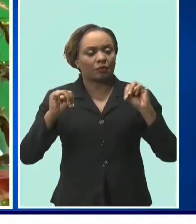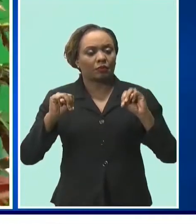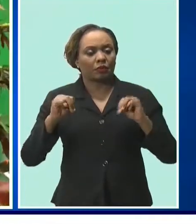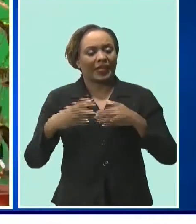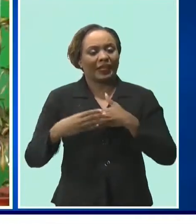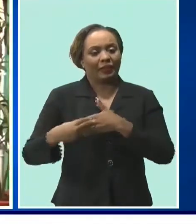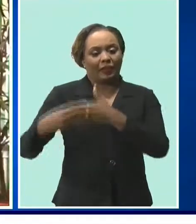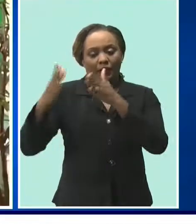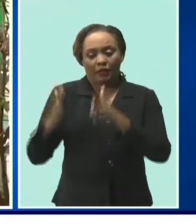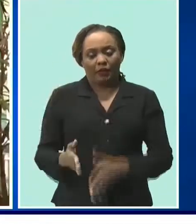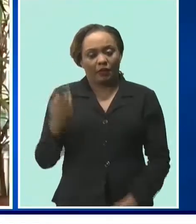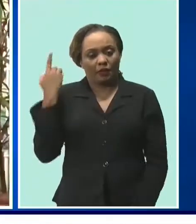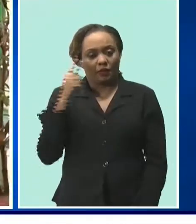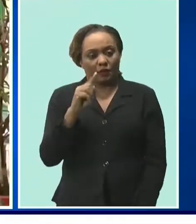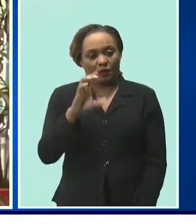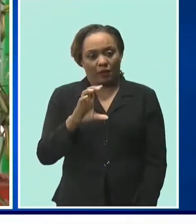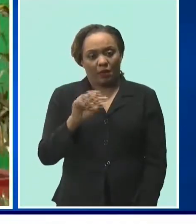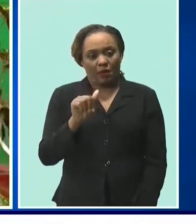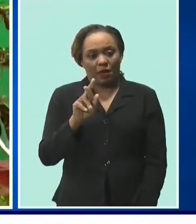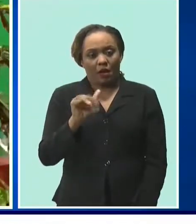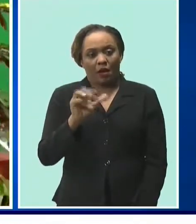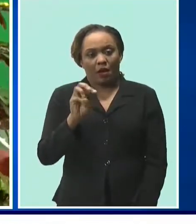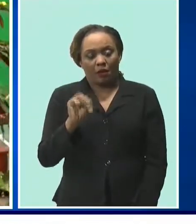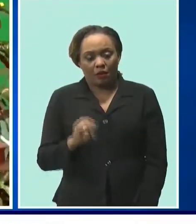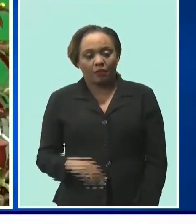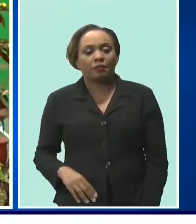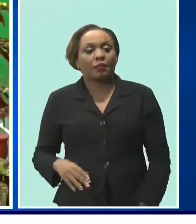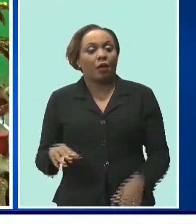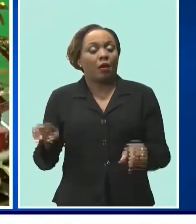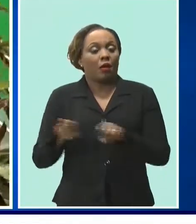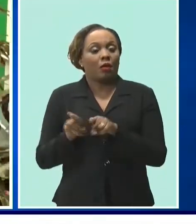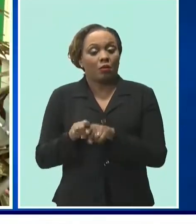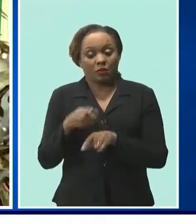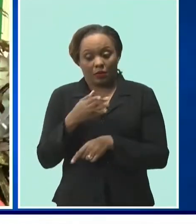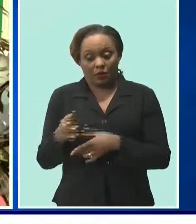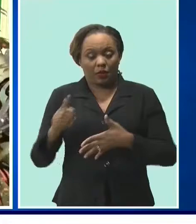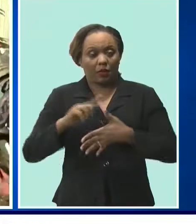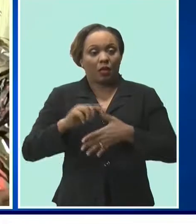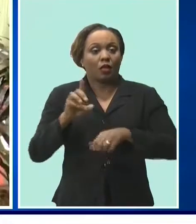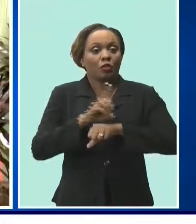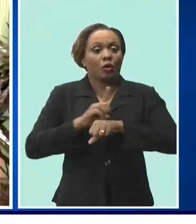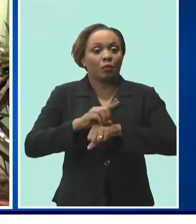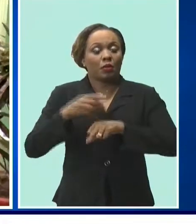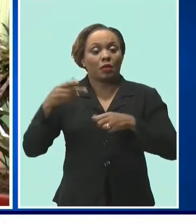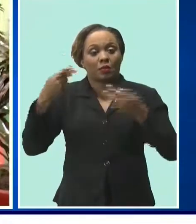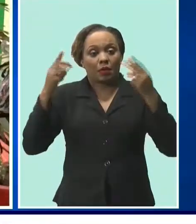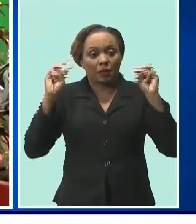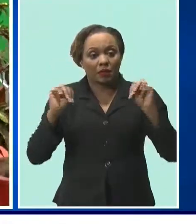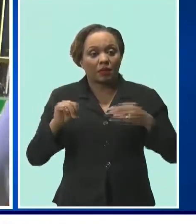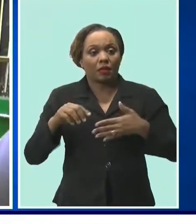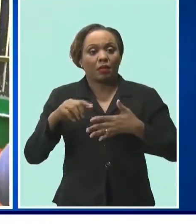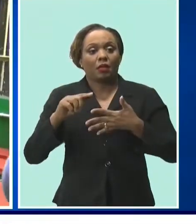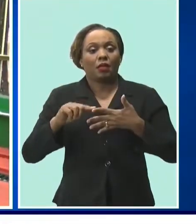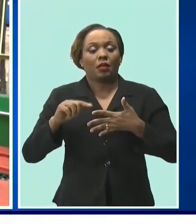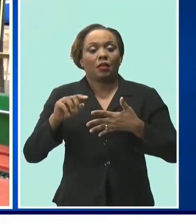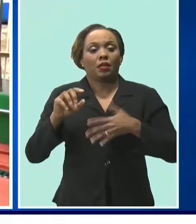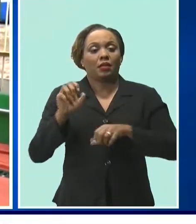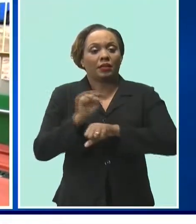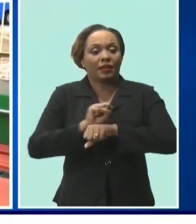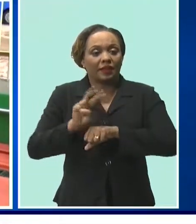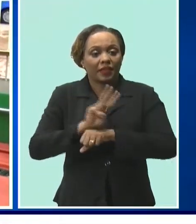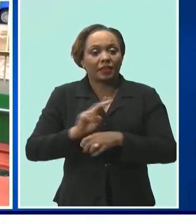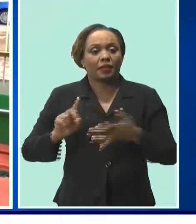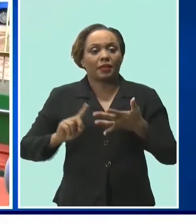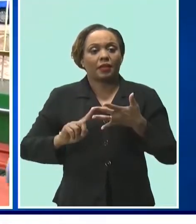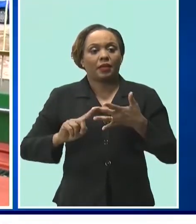has been joined by other regional leaders: Dominica's Prime Minister Roosevelt Scarrett, St. Vincent's Ralph Gonsalves, Grenada's Keith Mitchell, and Trinidad